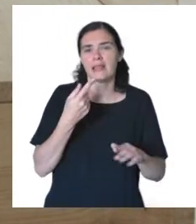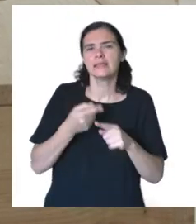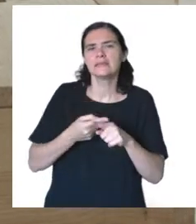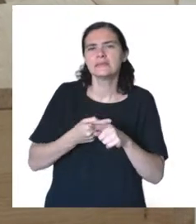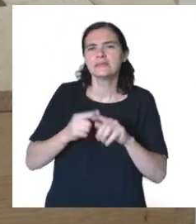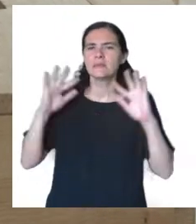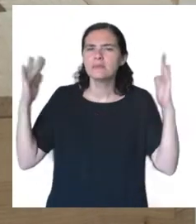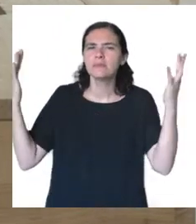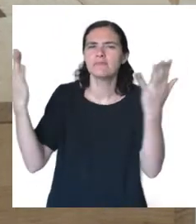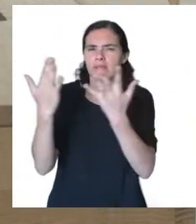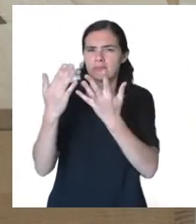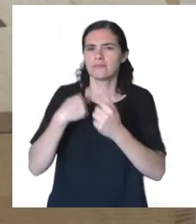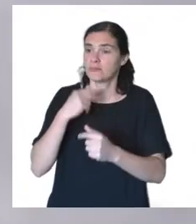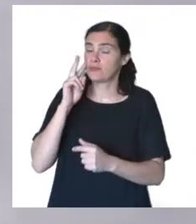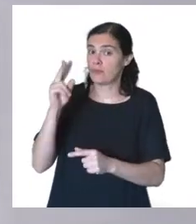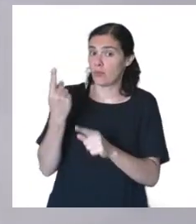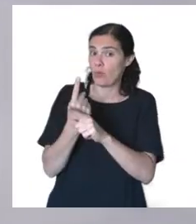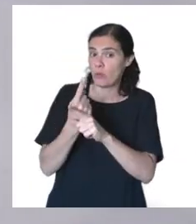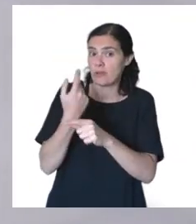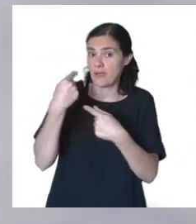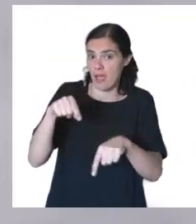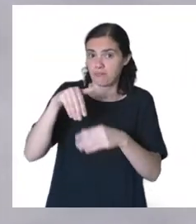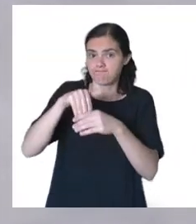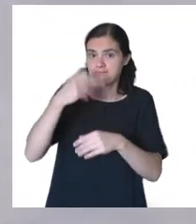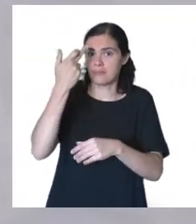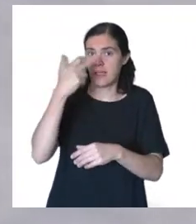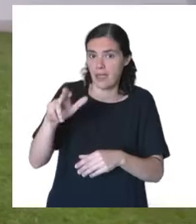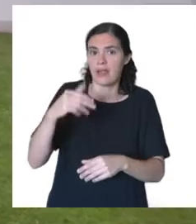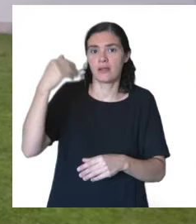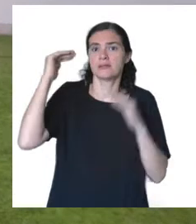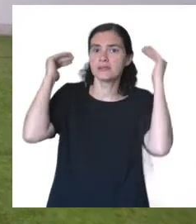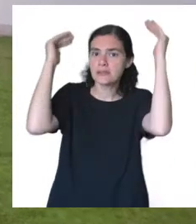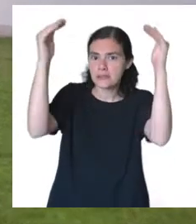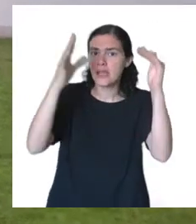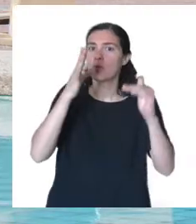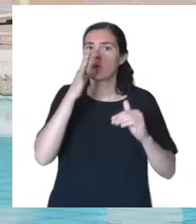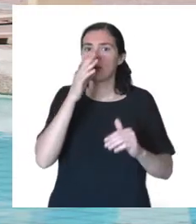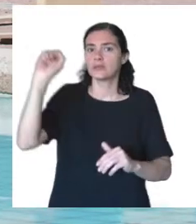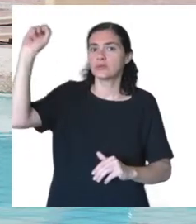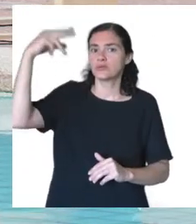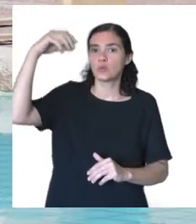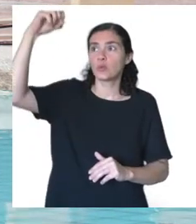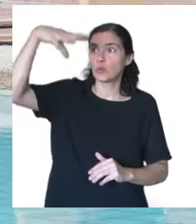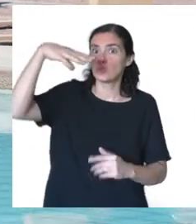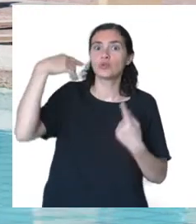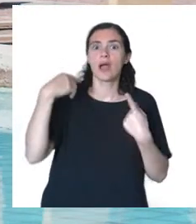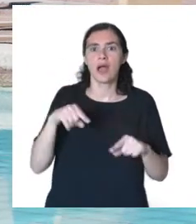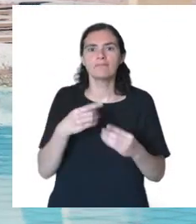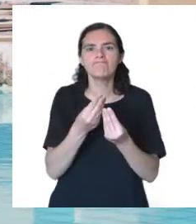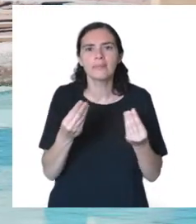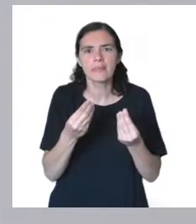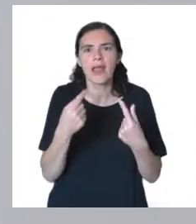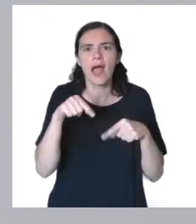the environment, and we will see that the elements, air, the sky, water, the sun, the